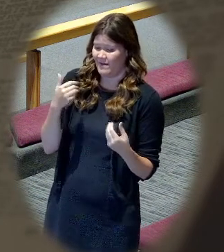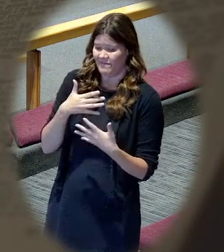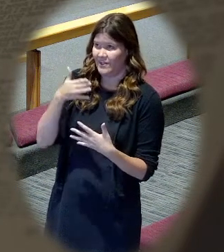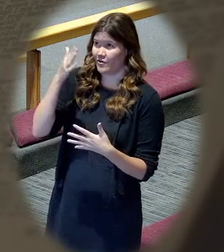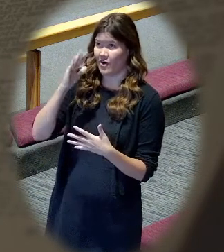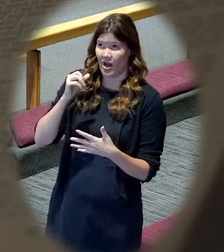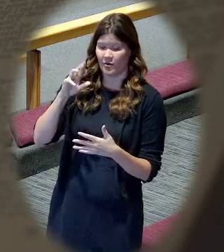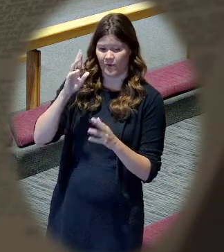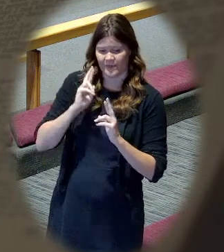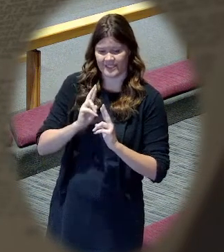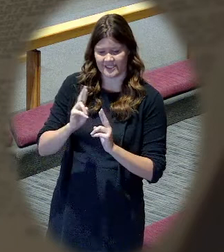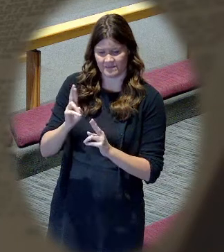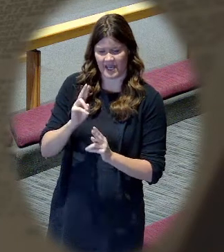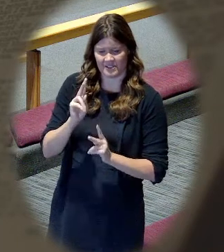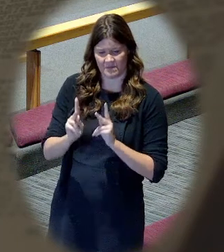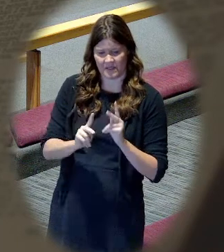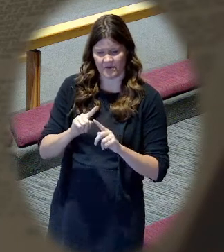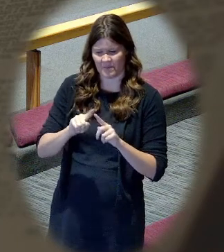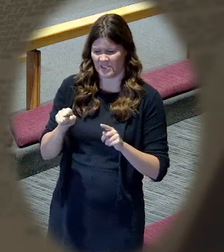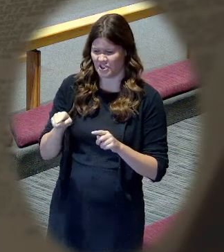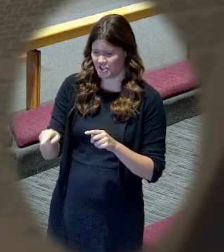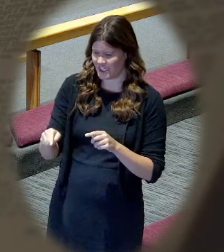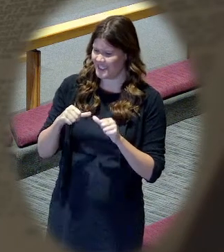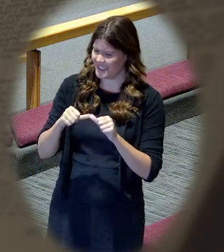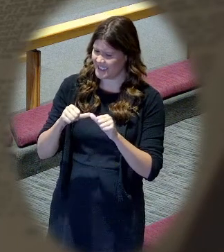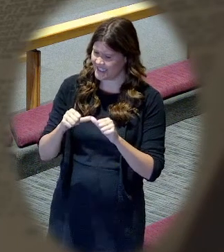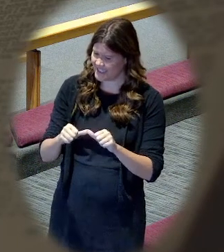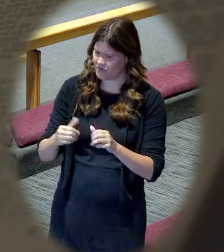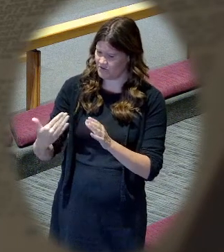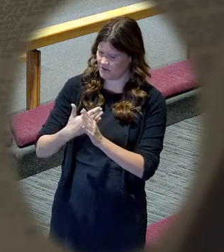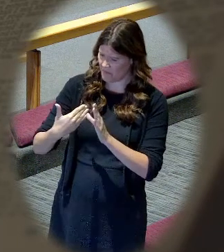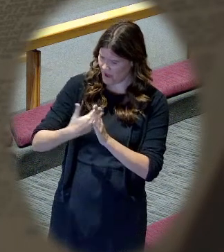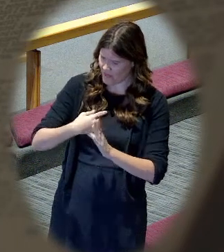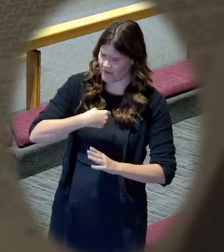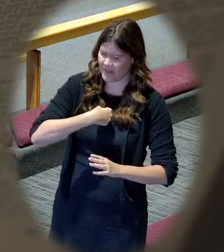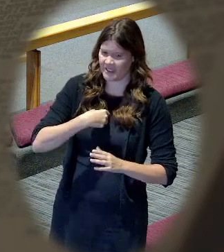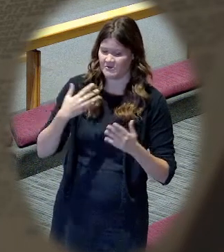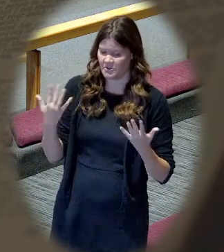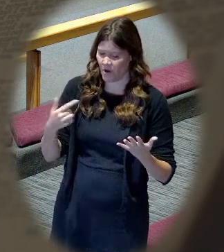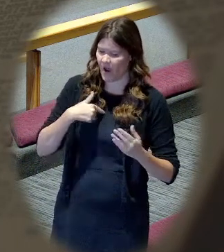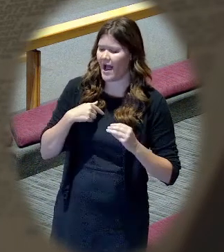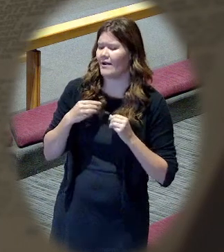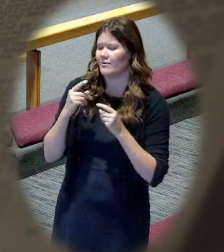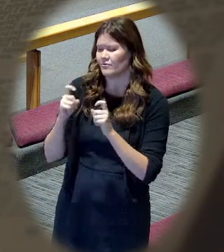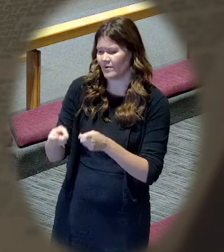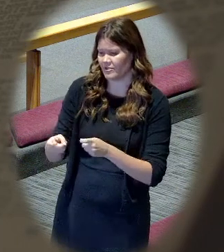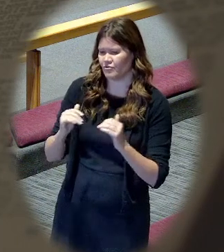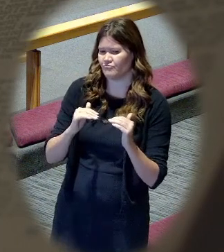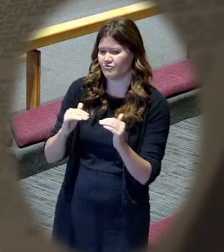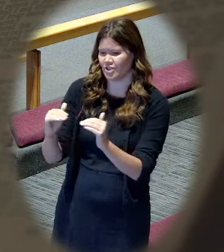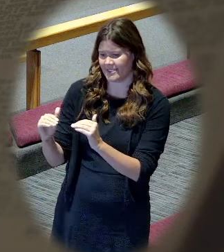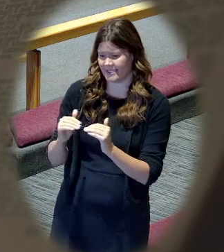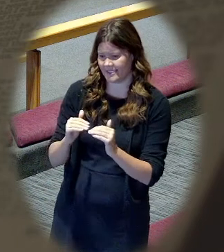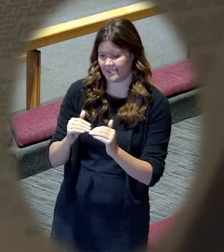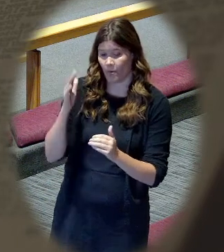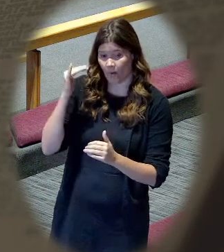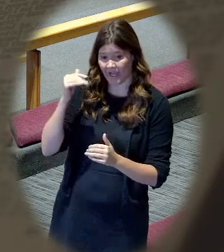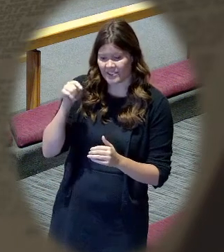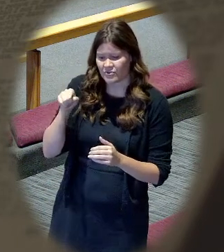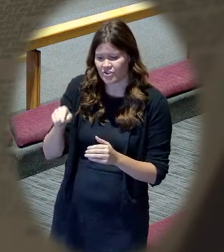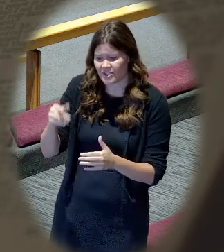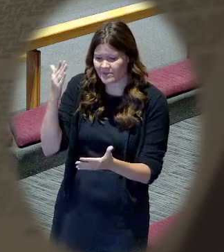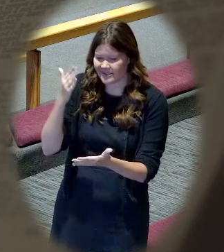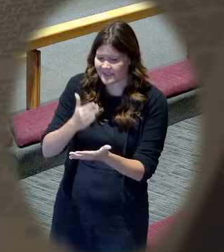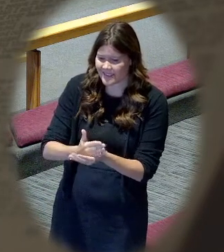man, yet because this widow keeps bothering me, I will give her justice, so that she will not beat